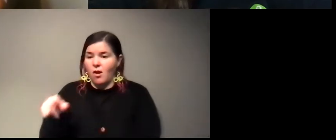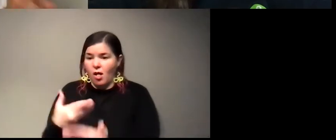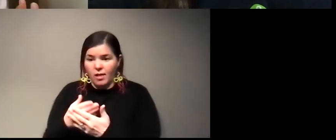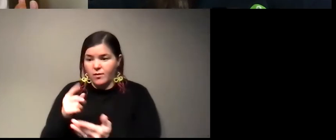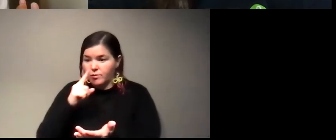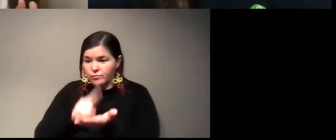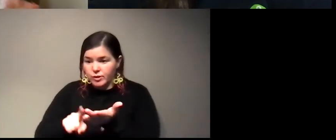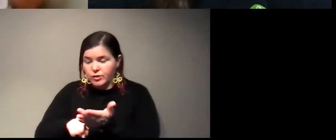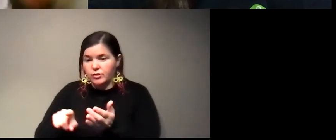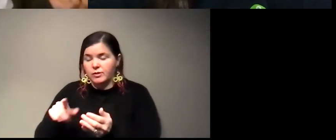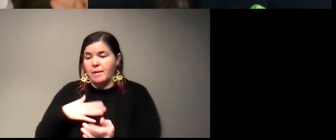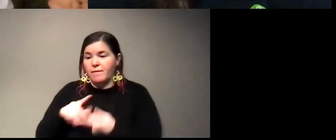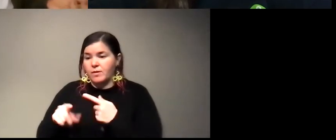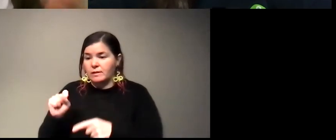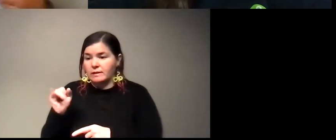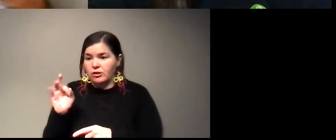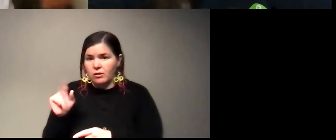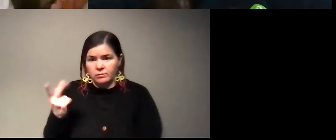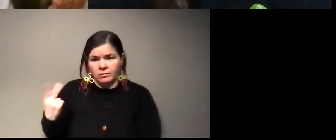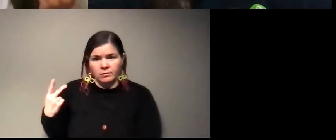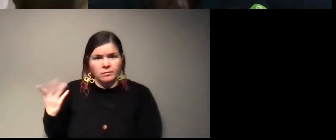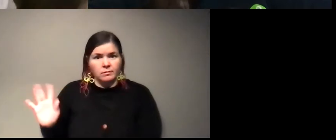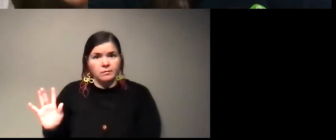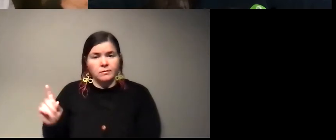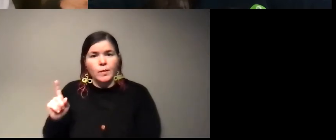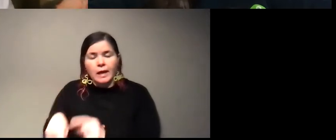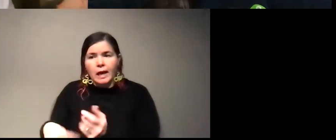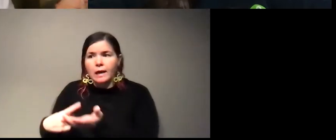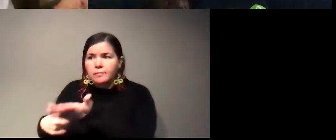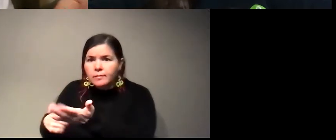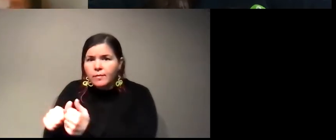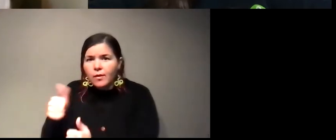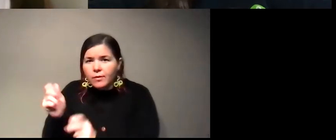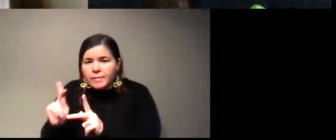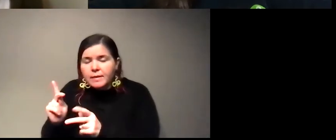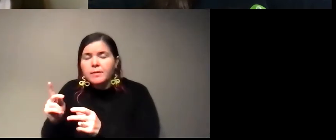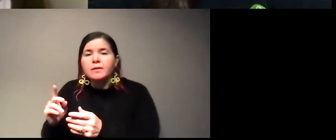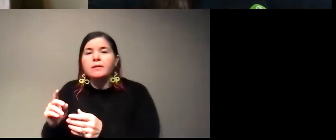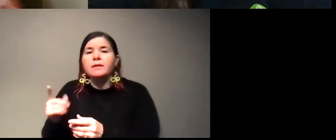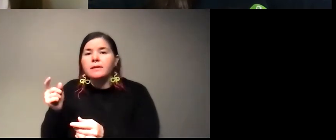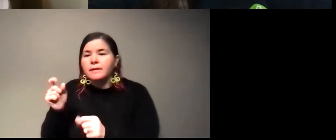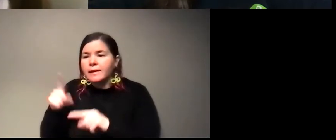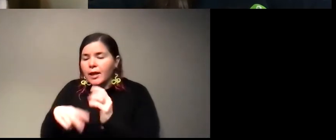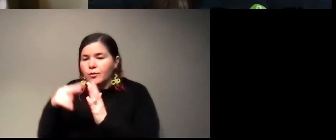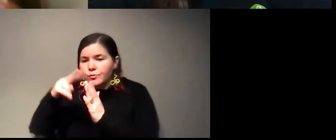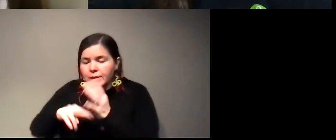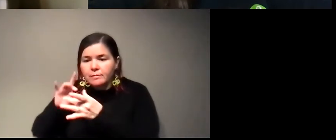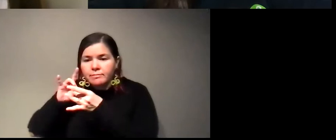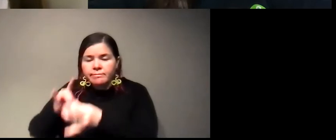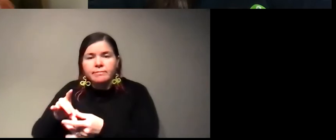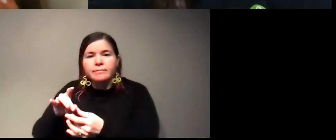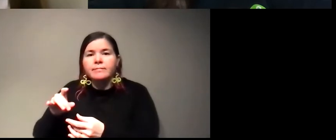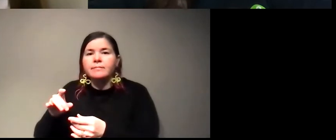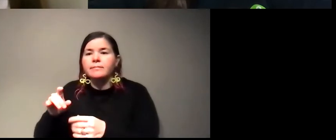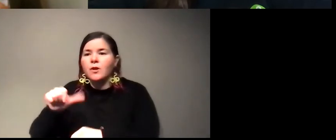has done all of this research, but that's it. Like we can't talk to other people about it. We can't read about it outside of the things that we